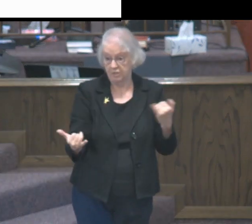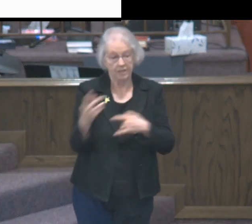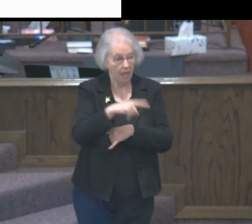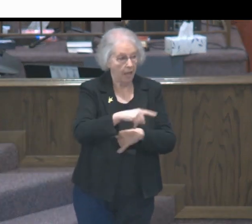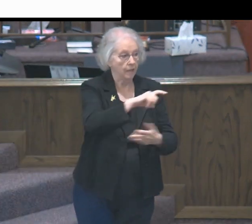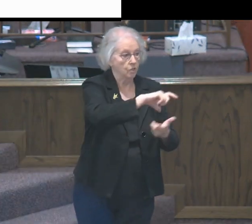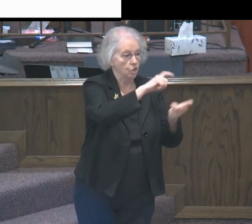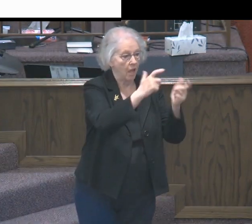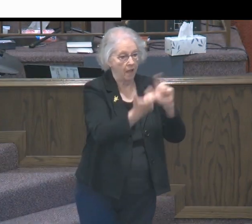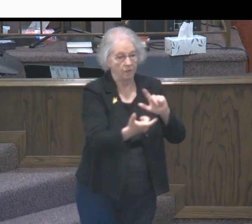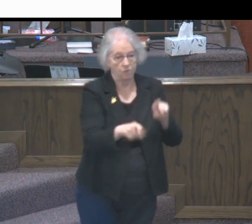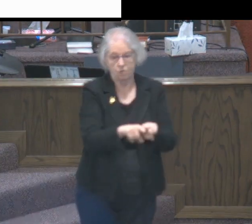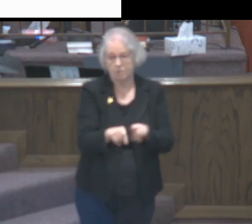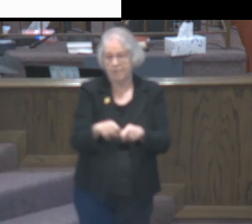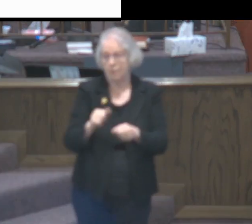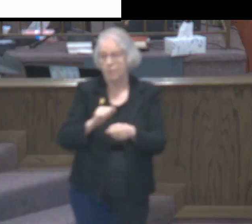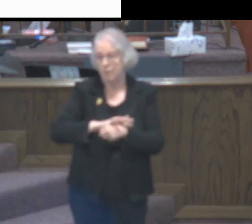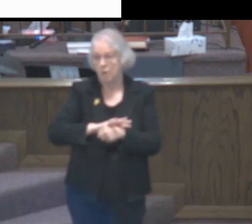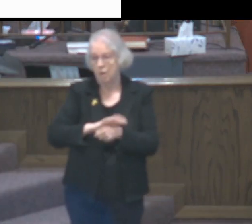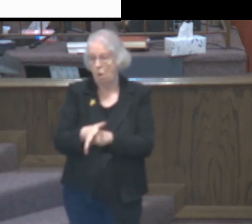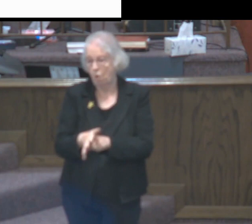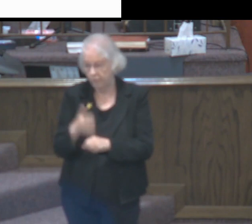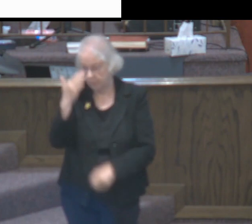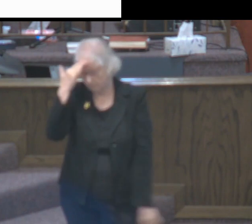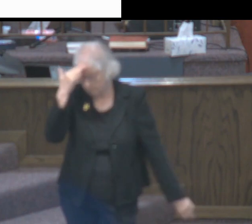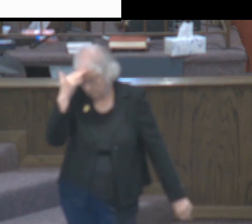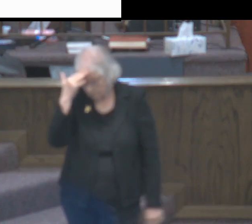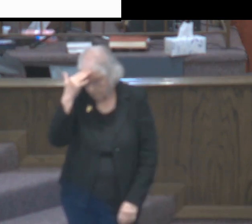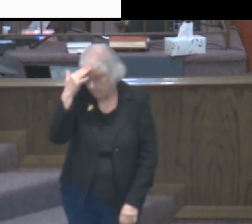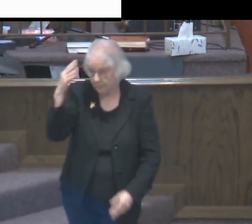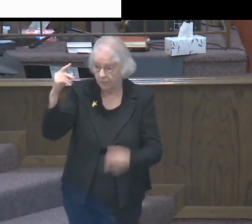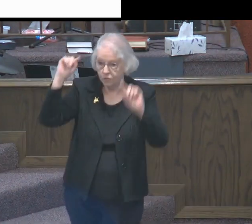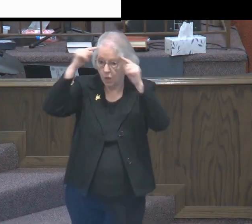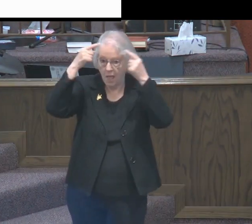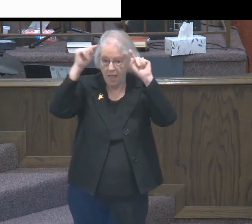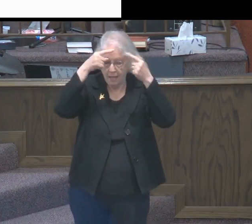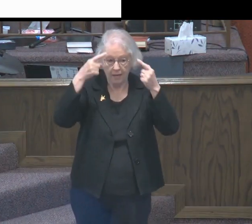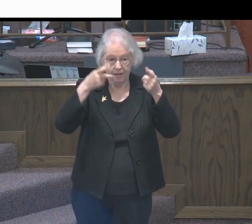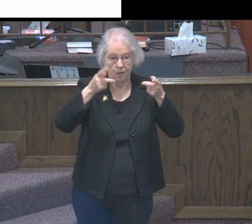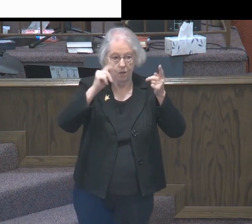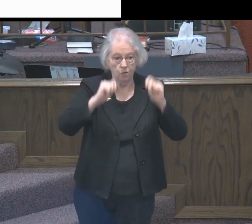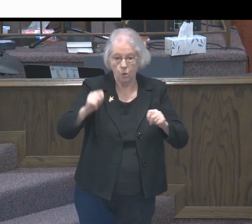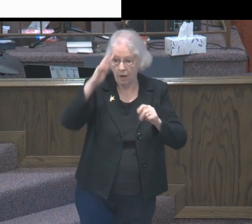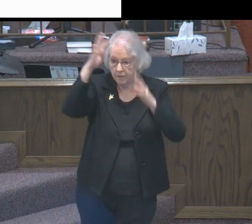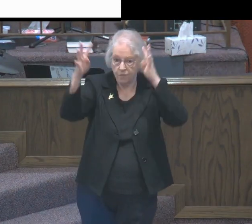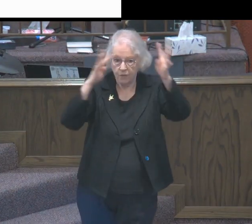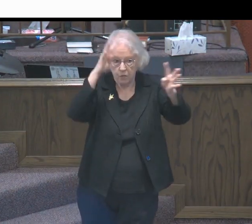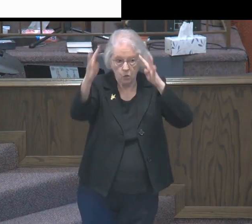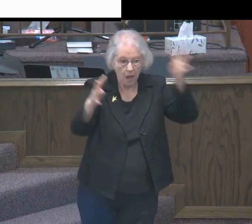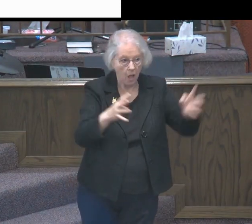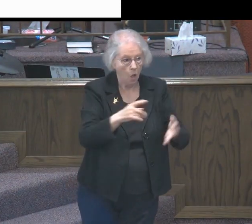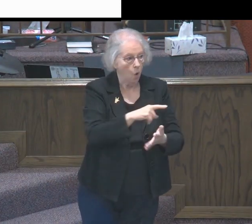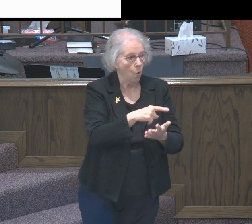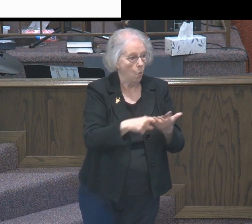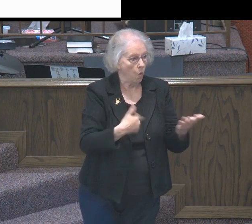Irregardless of what the law or the law and the prophets say, man's